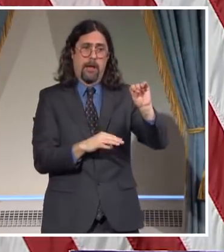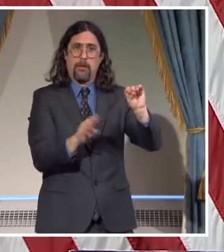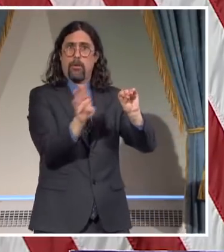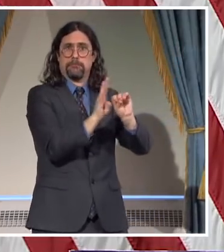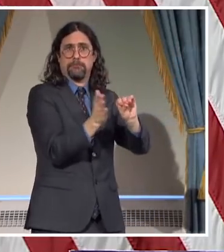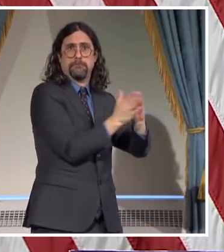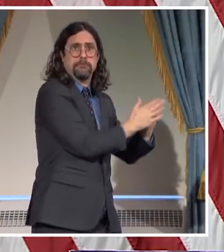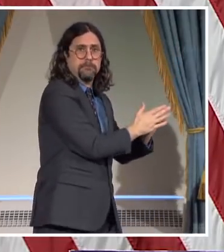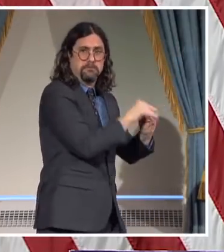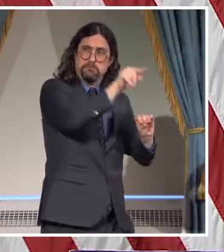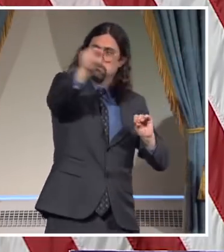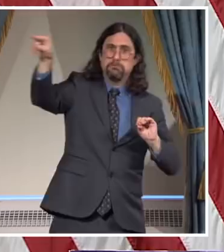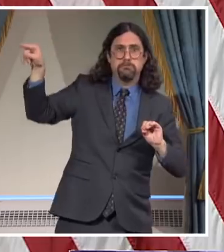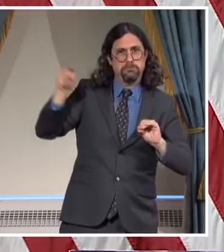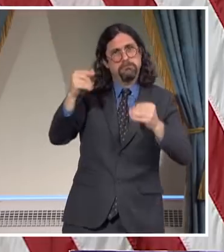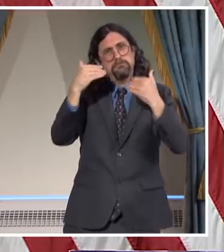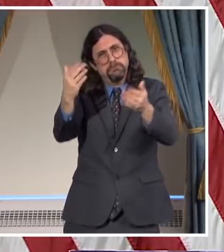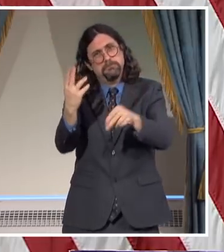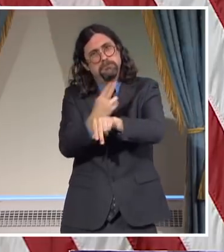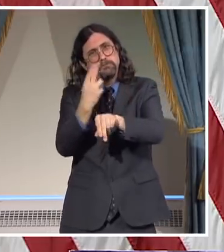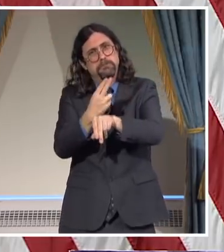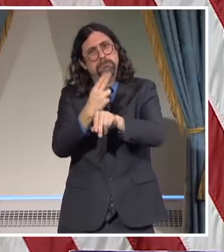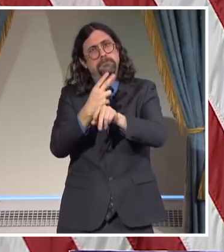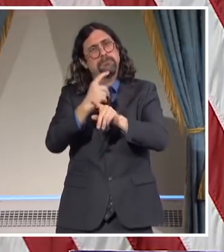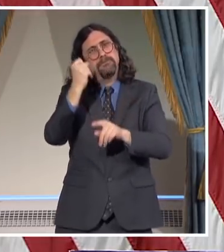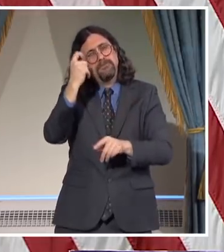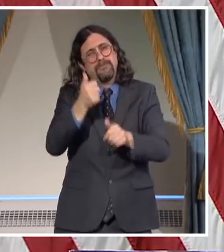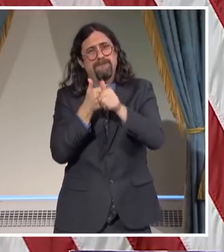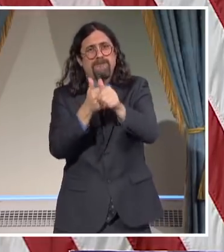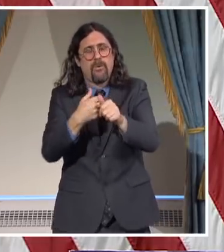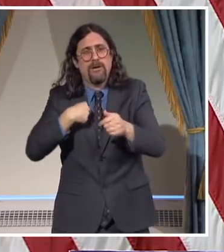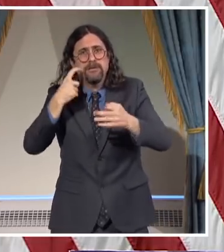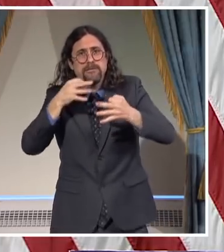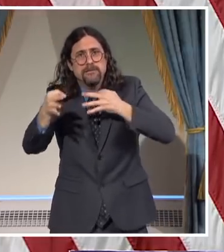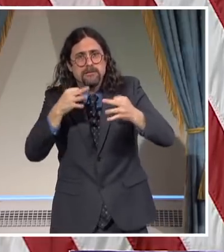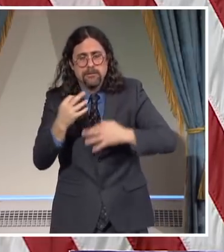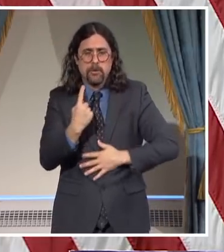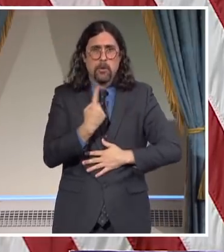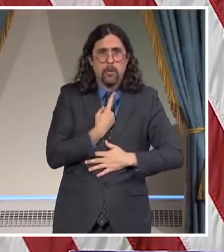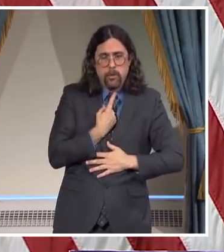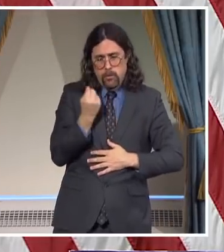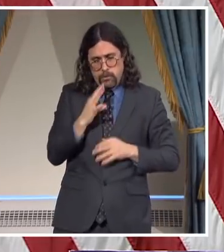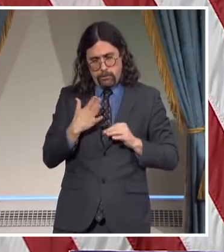gotta follow the rules. It's a matter of everyone's safety.